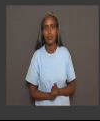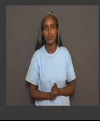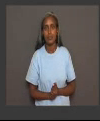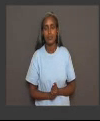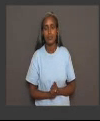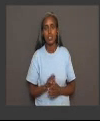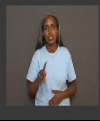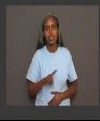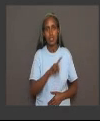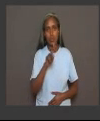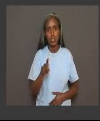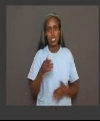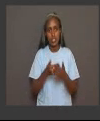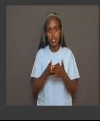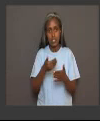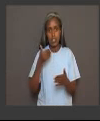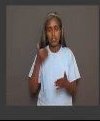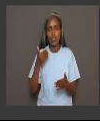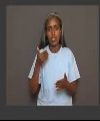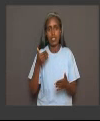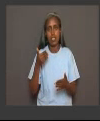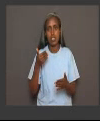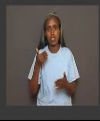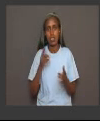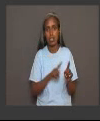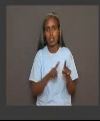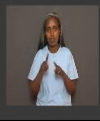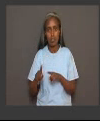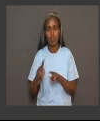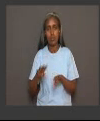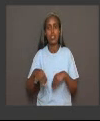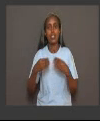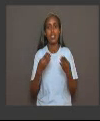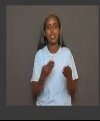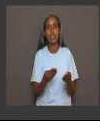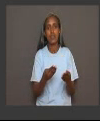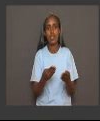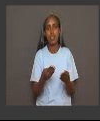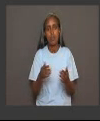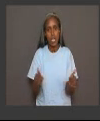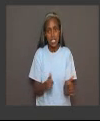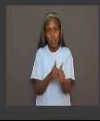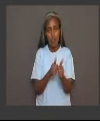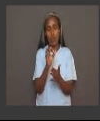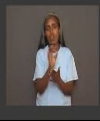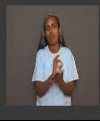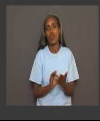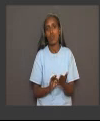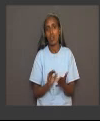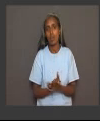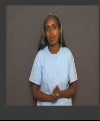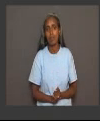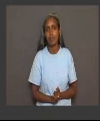The quotient difference can also be given by the following formula.